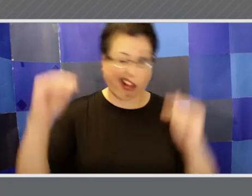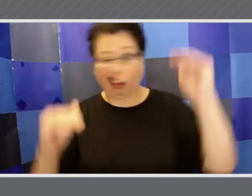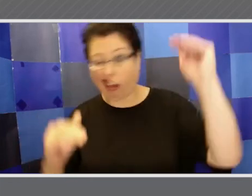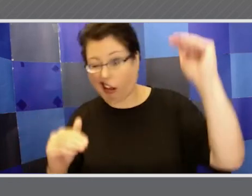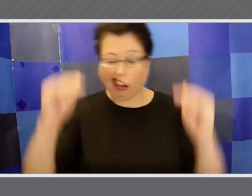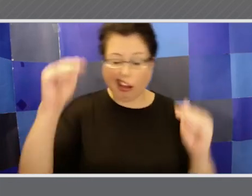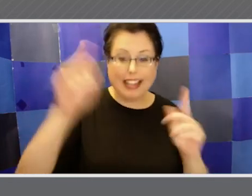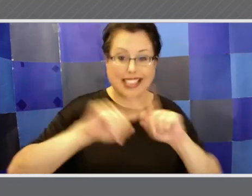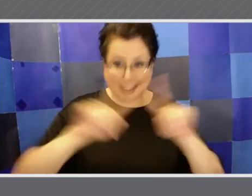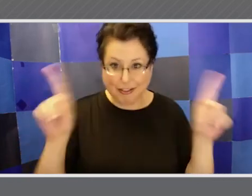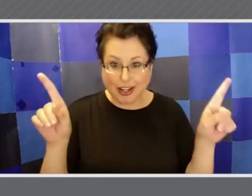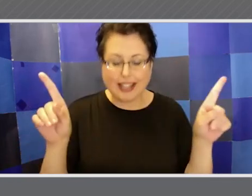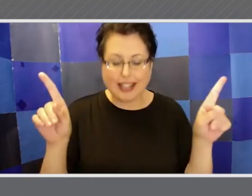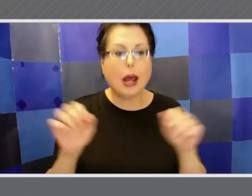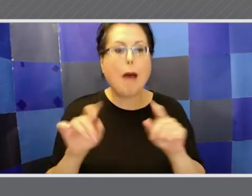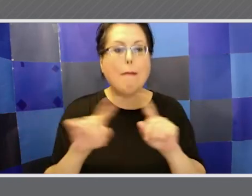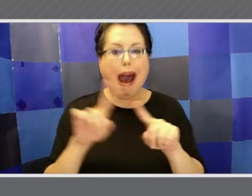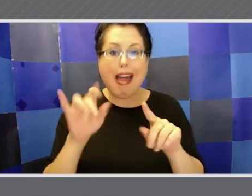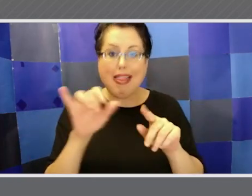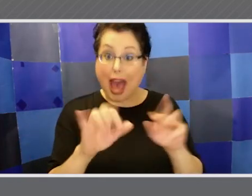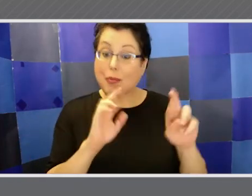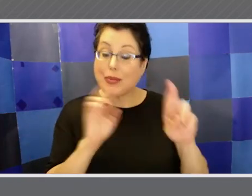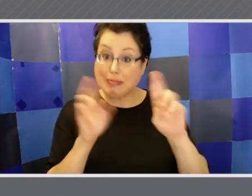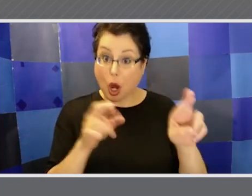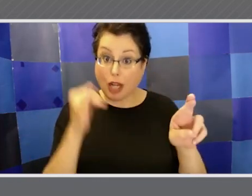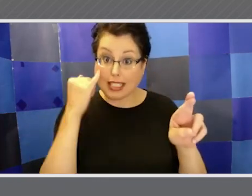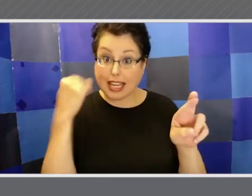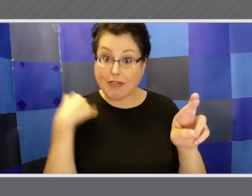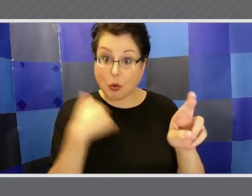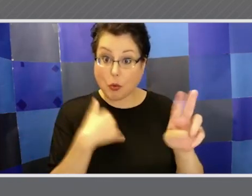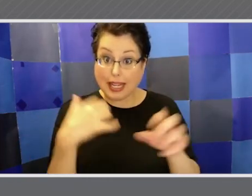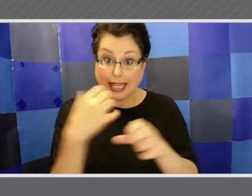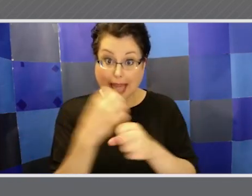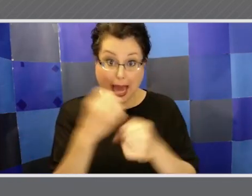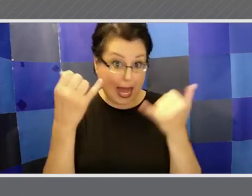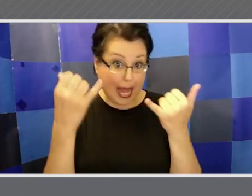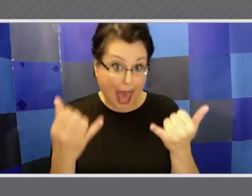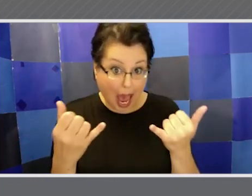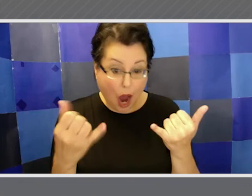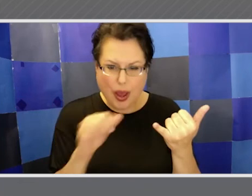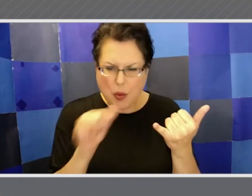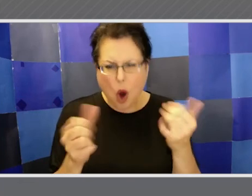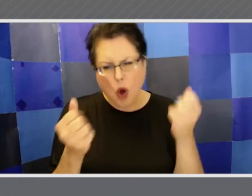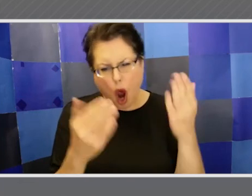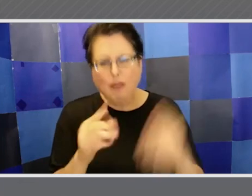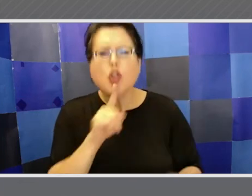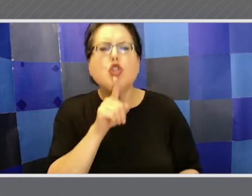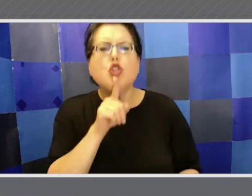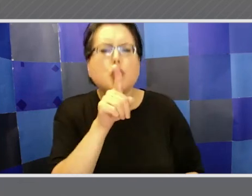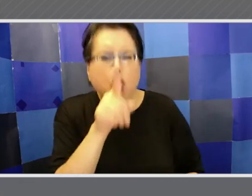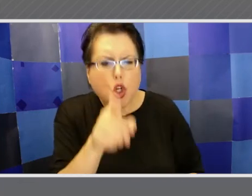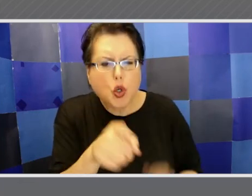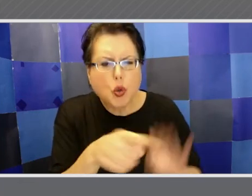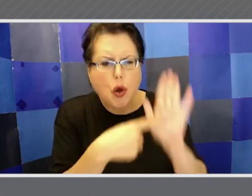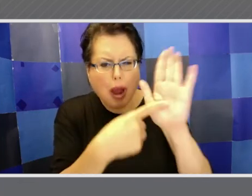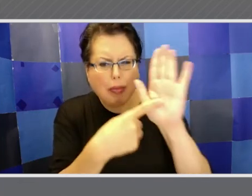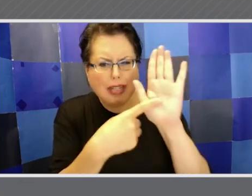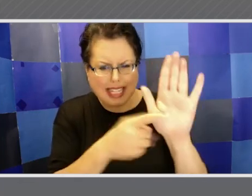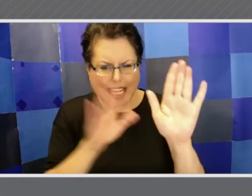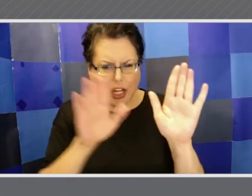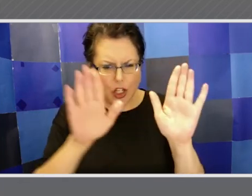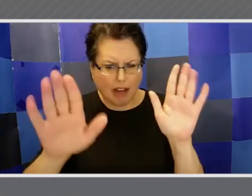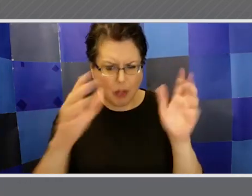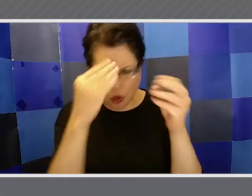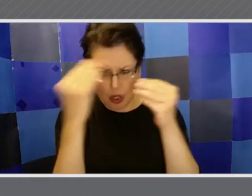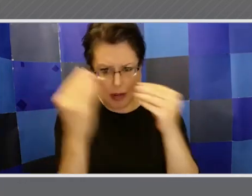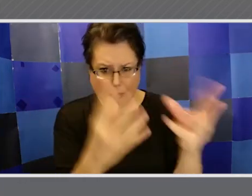So those responses, if we get them now, it won't offer a true representation of your input.